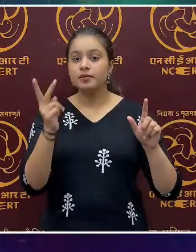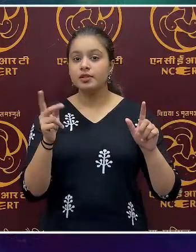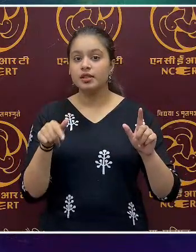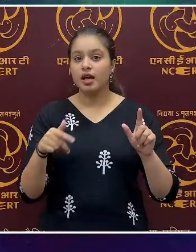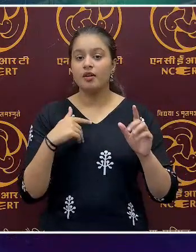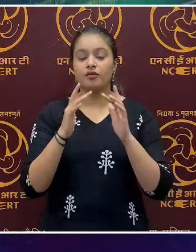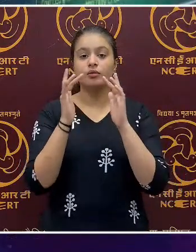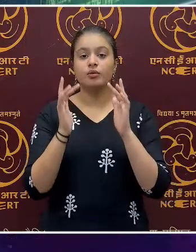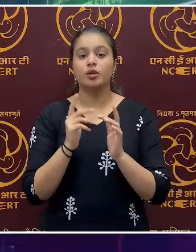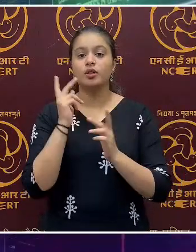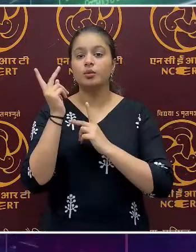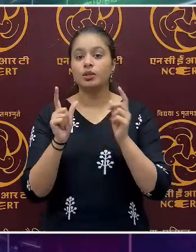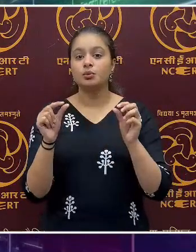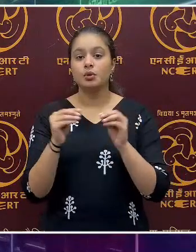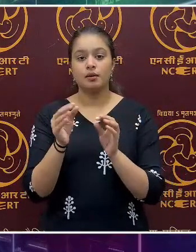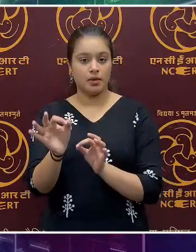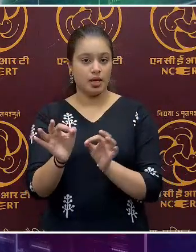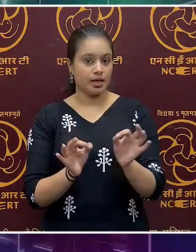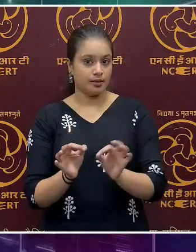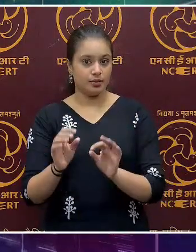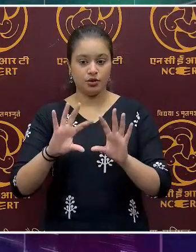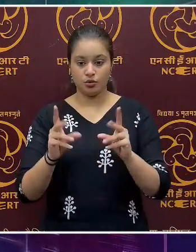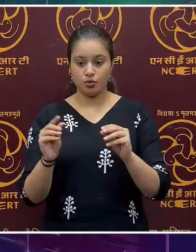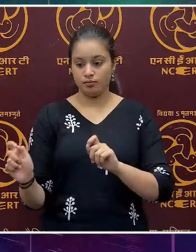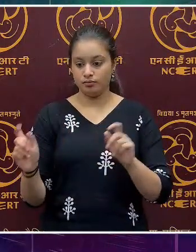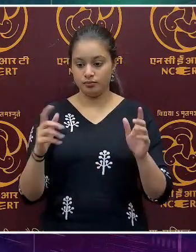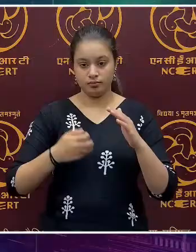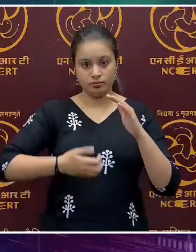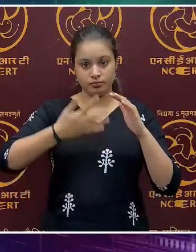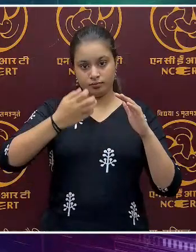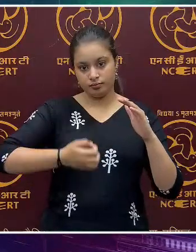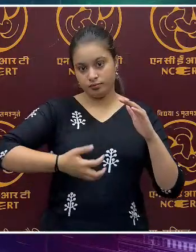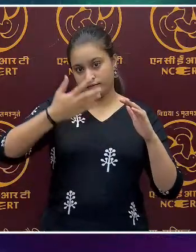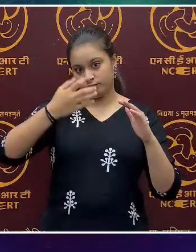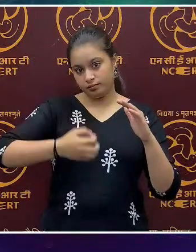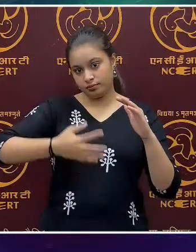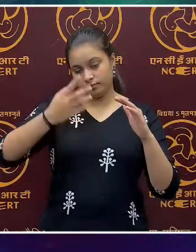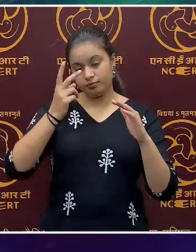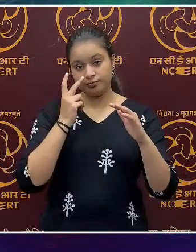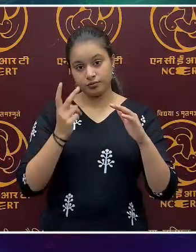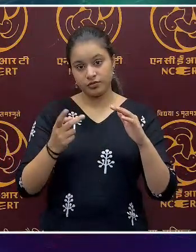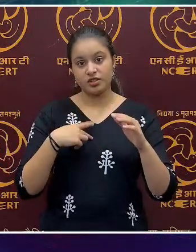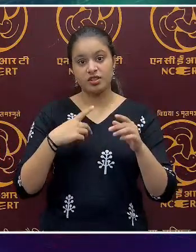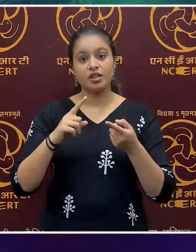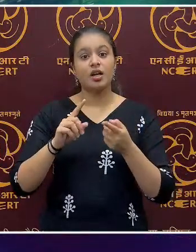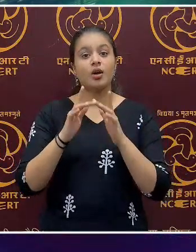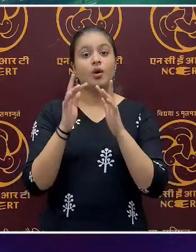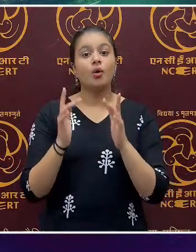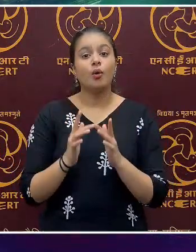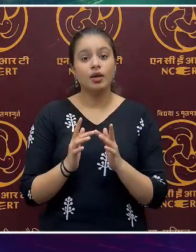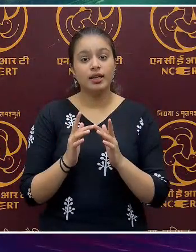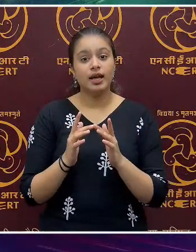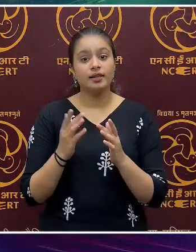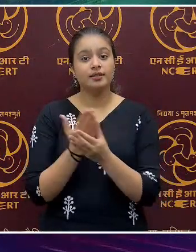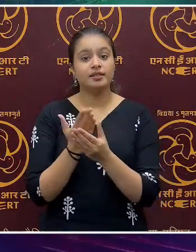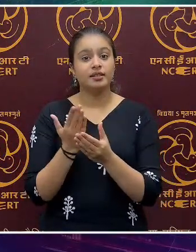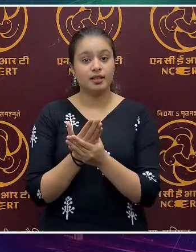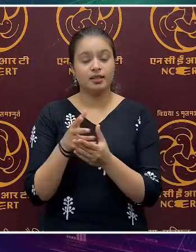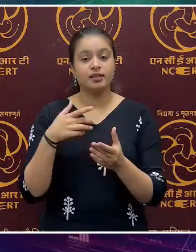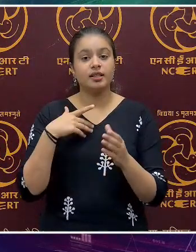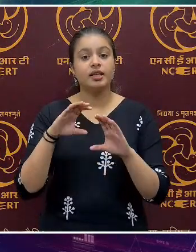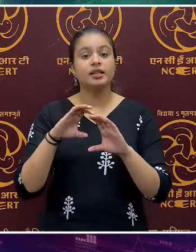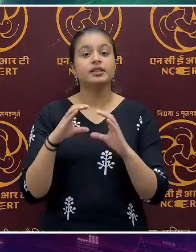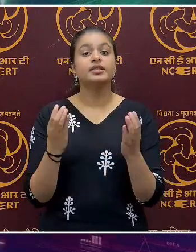the virtual lab explanation is there, and you will little bit scroll down. You can see the virtual lab e-content. Actually, it is separated by the class